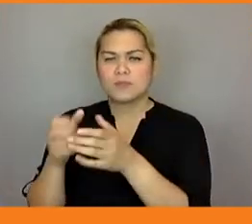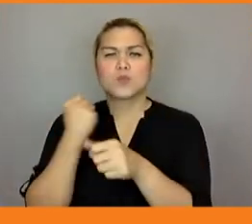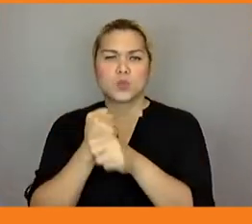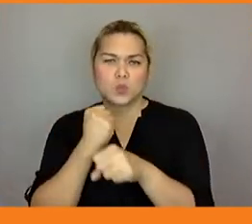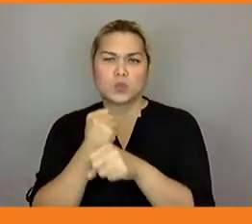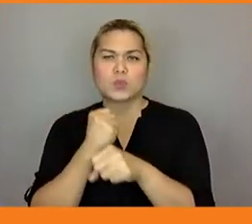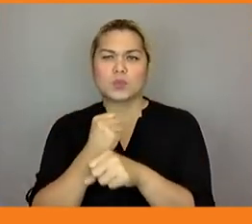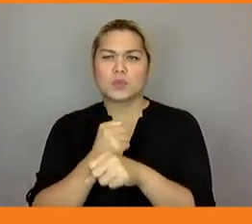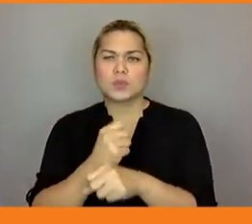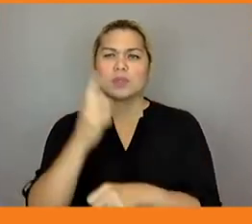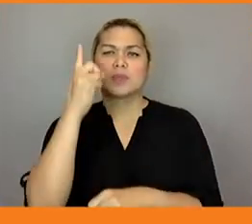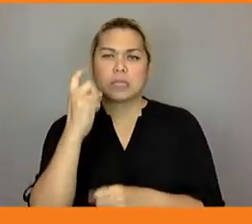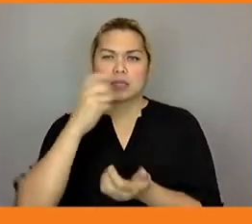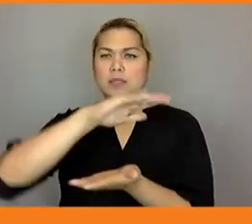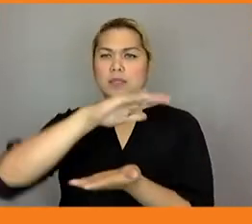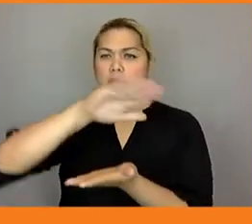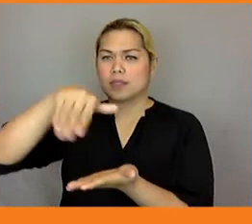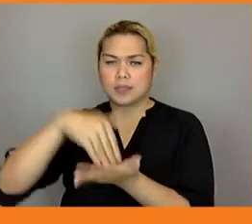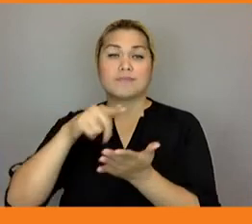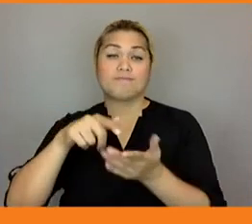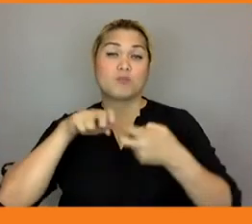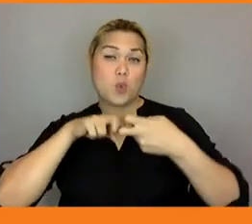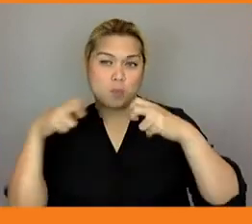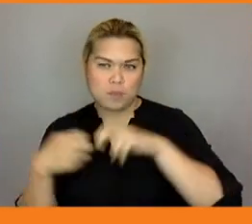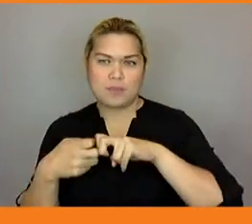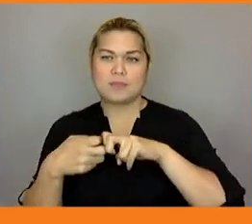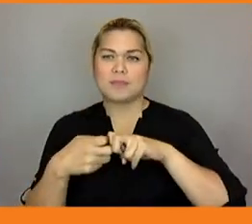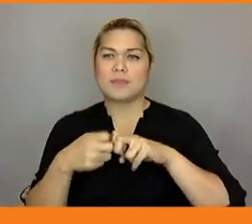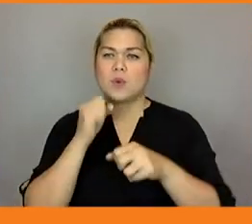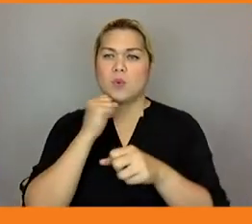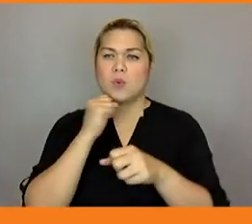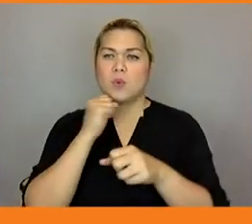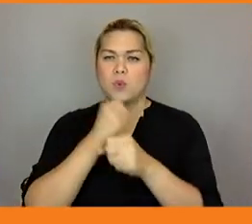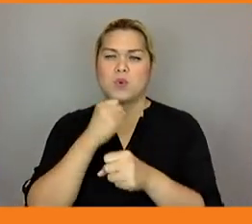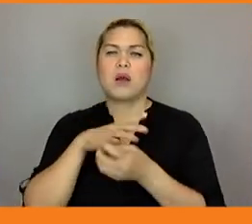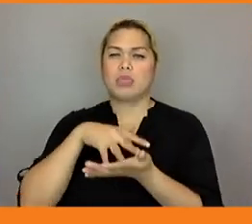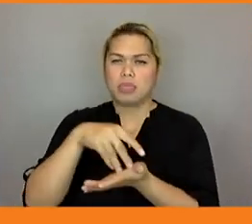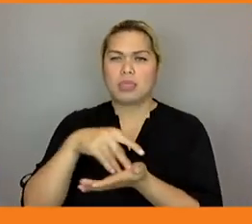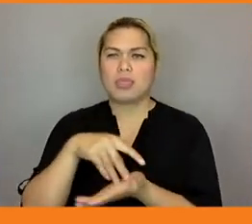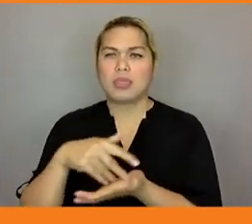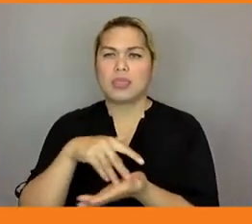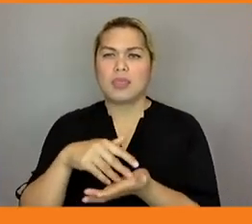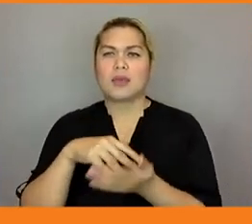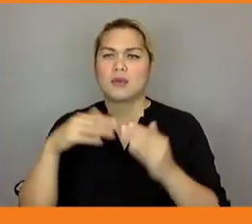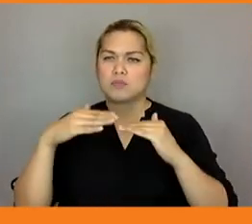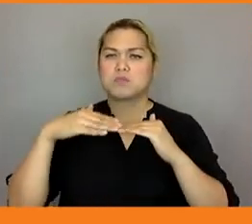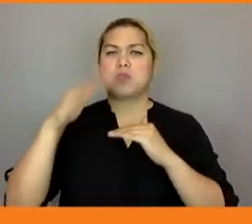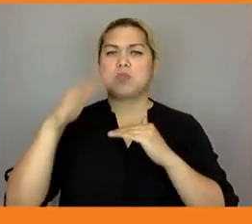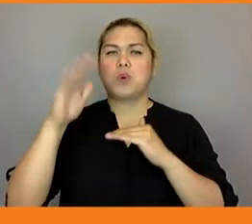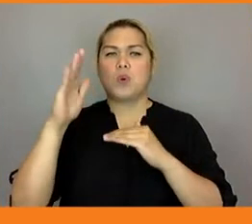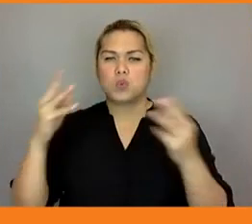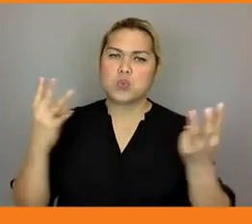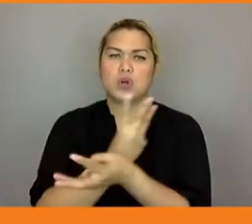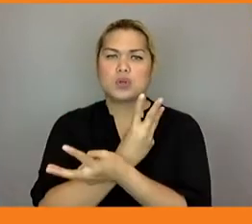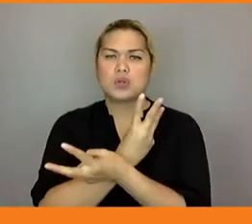today. Vulnerability to external shock, further exacerbation without any timely responses, poor